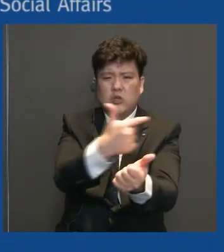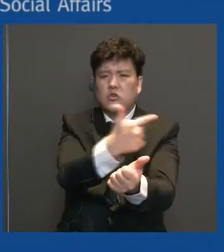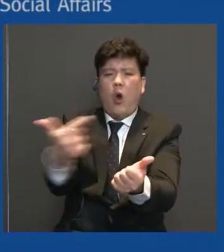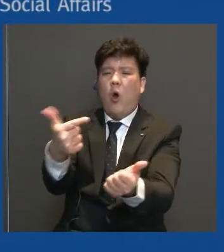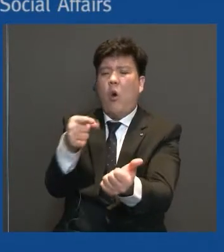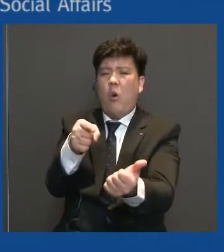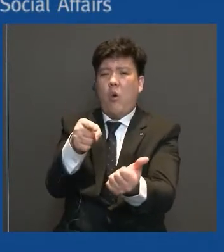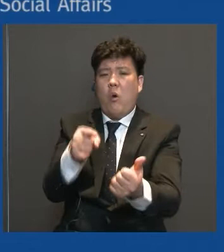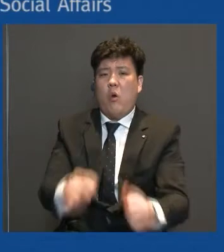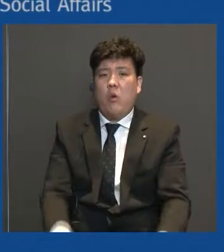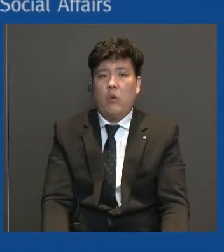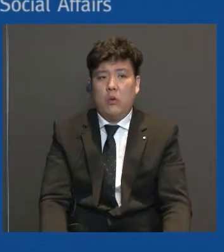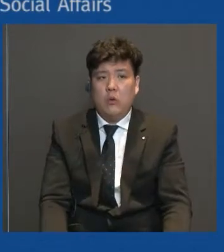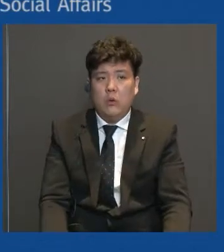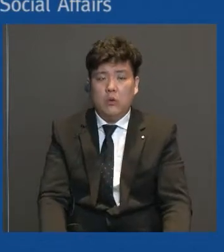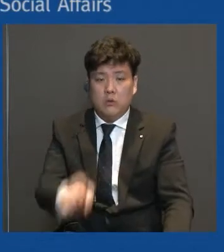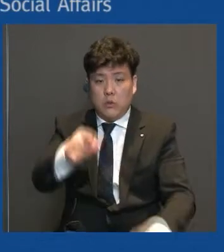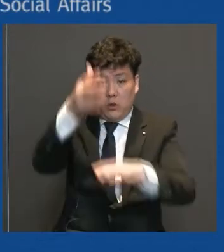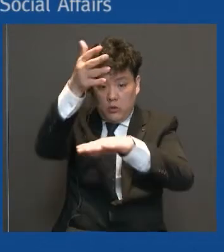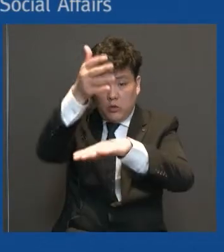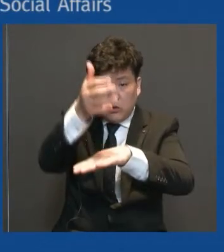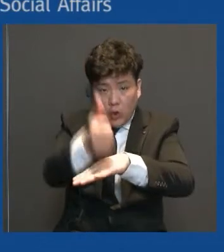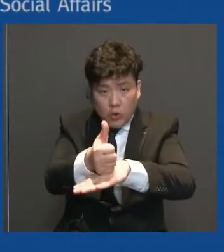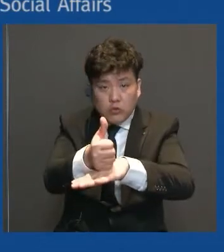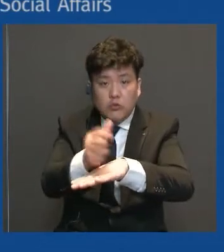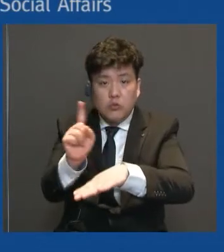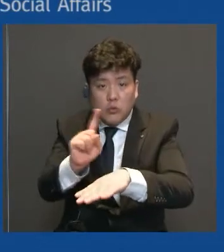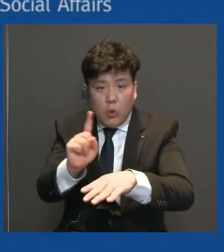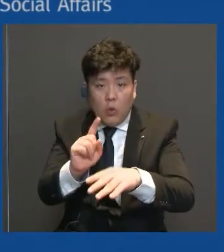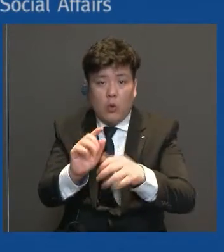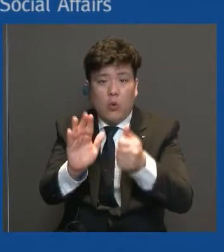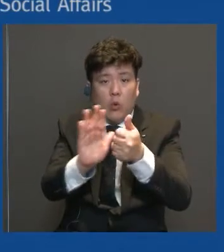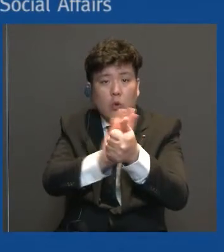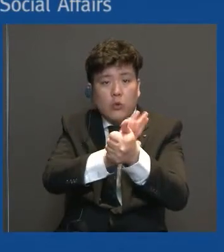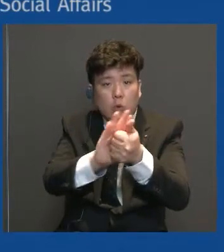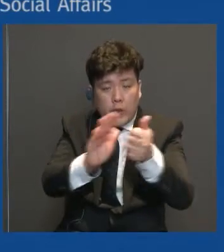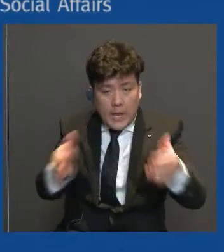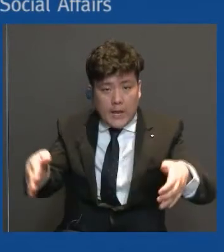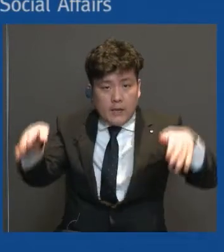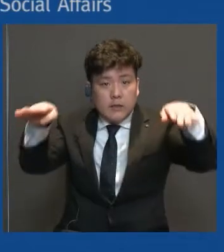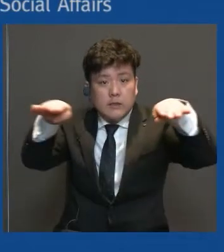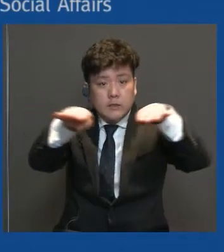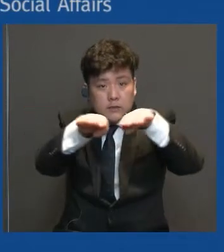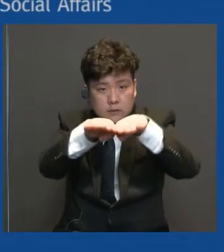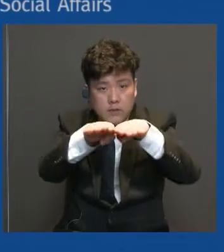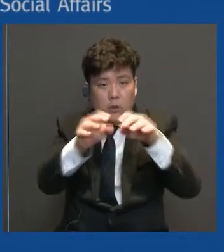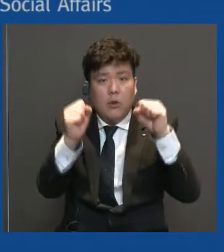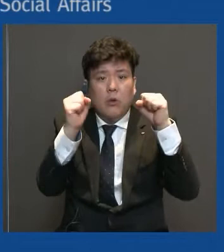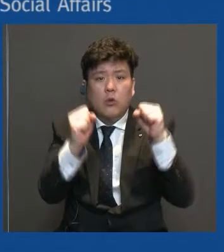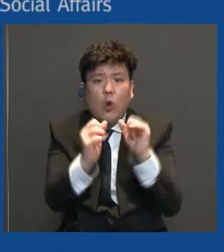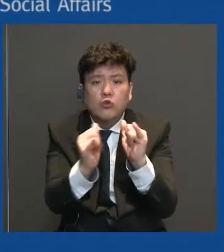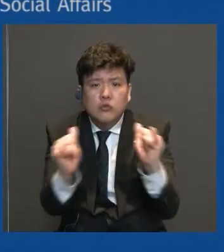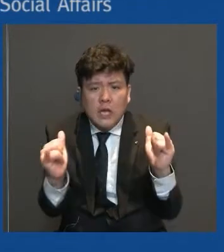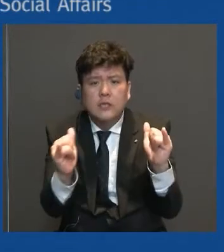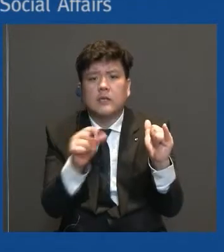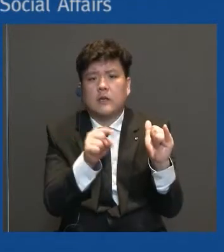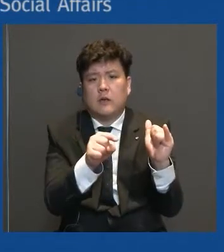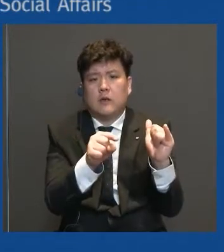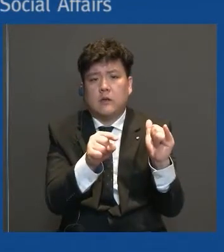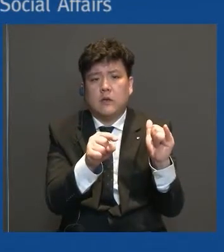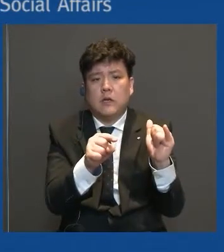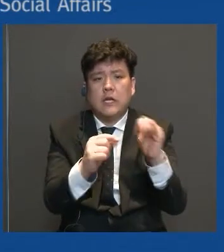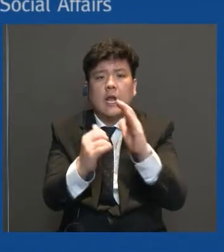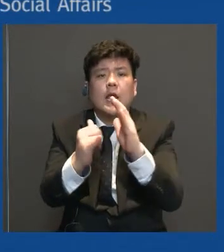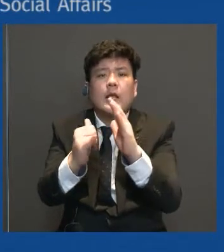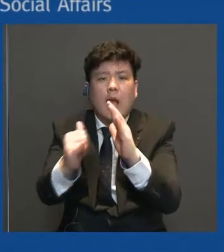be affected by the restricted family and friend visit and the lower quality of services.